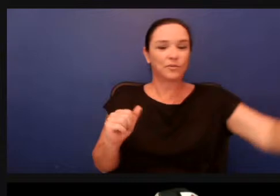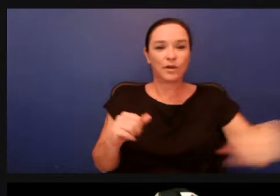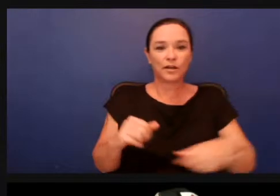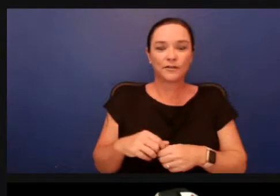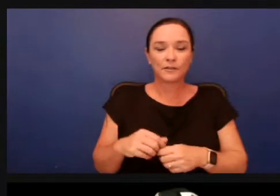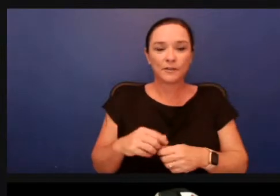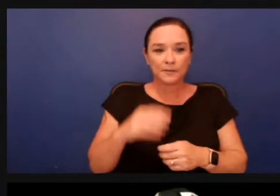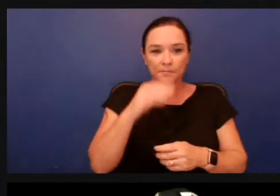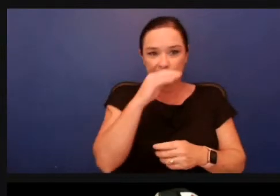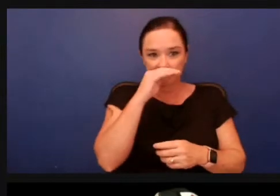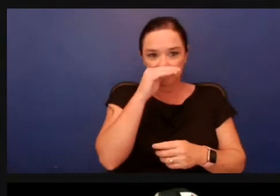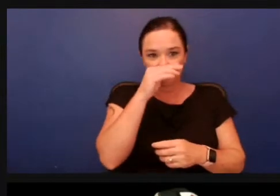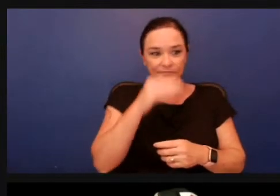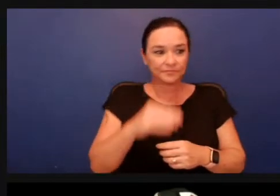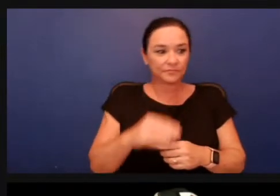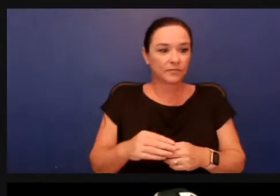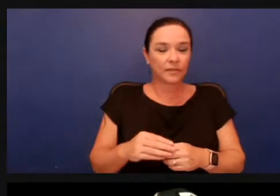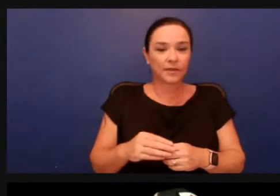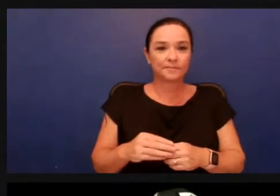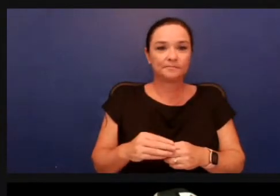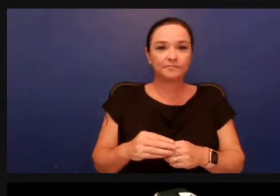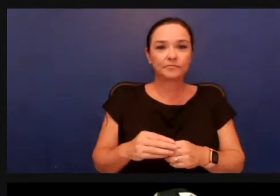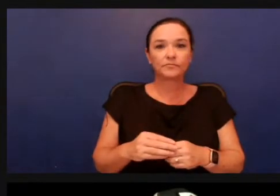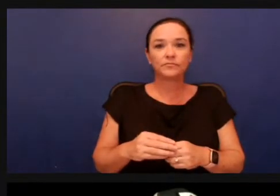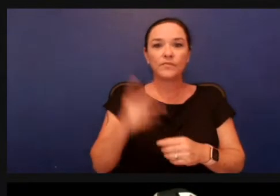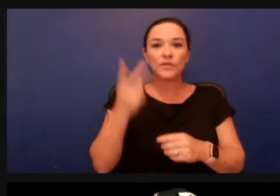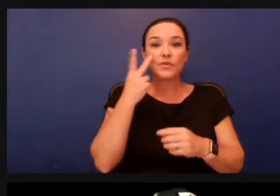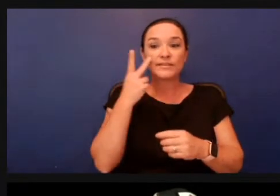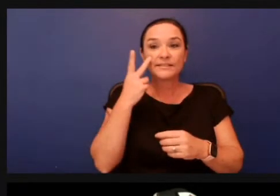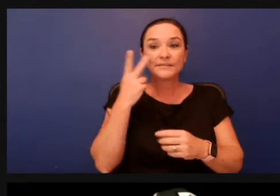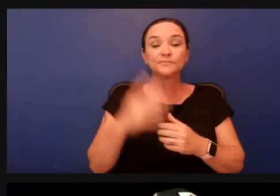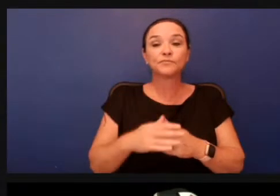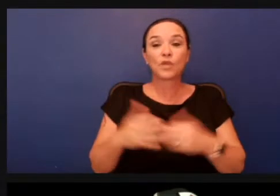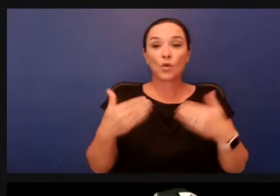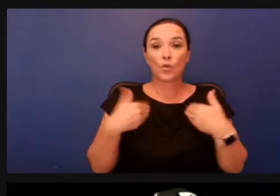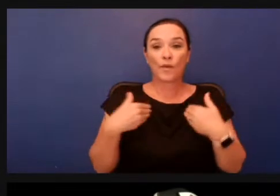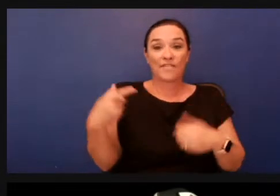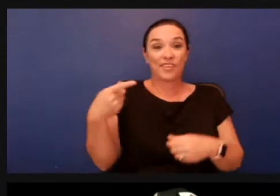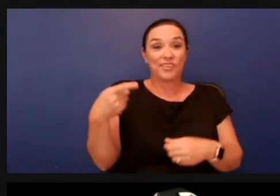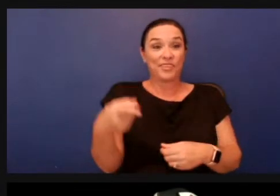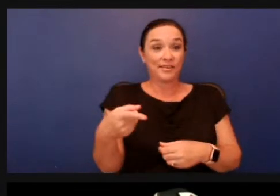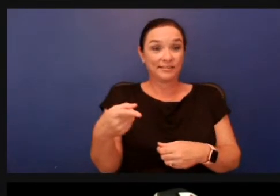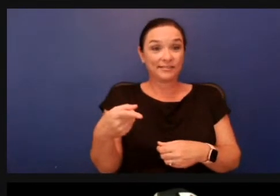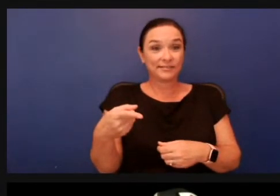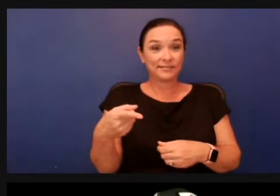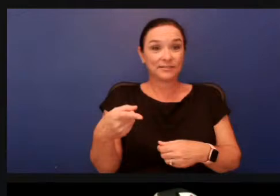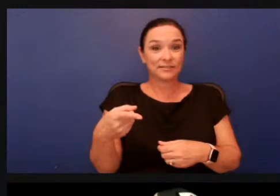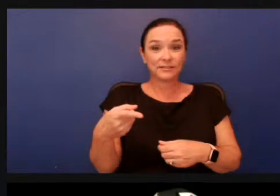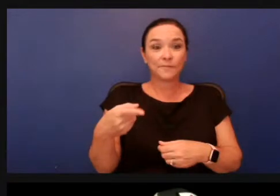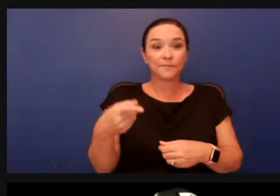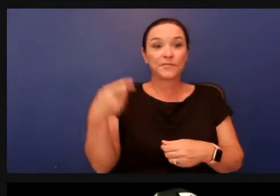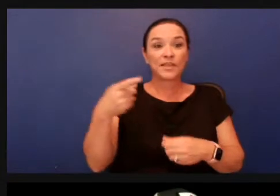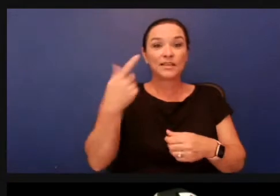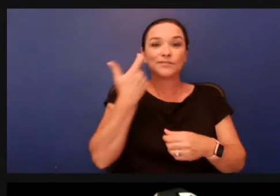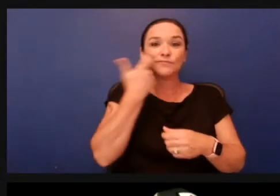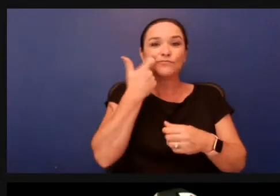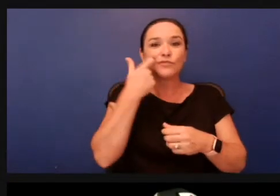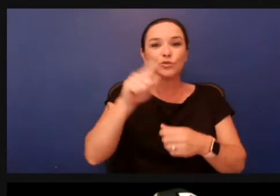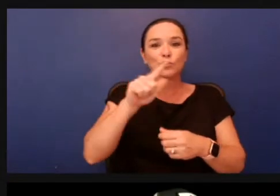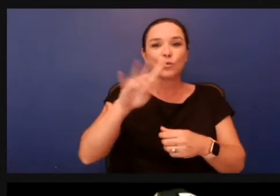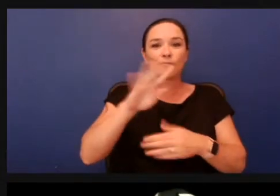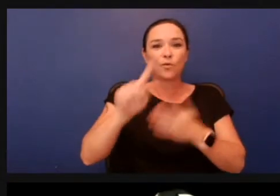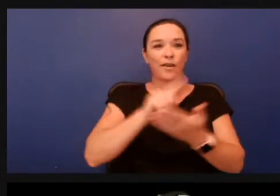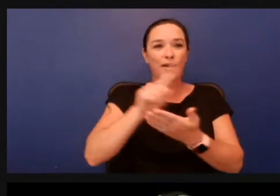All right, so let's see here. Start off with this is last 24 hours